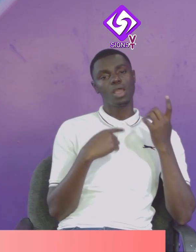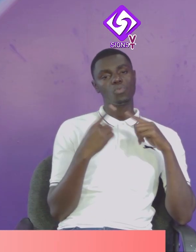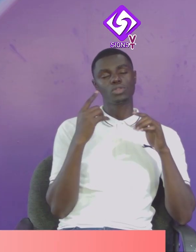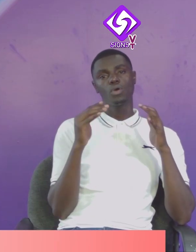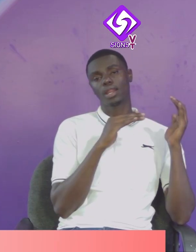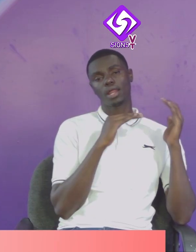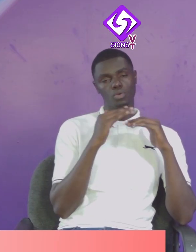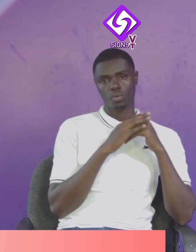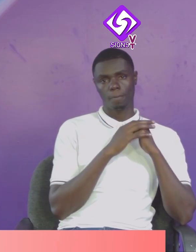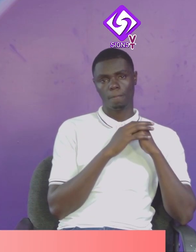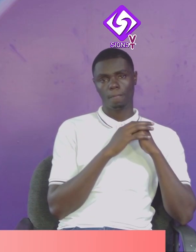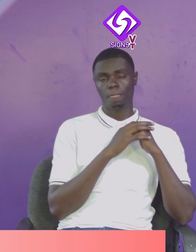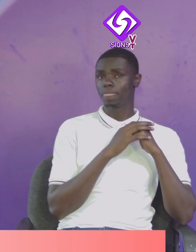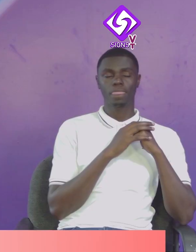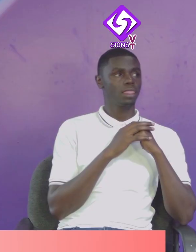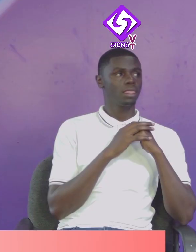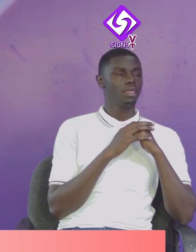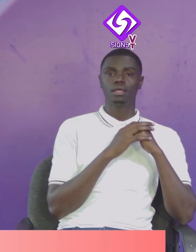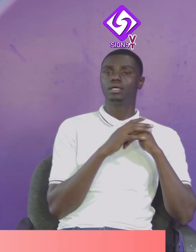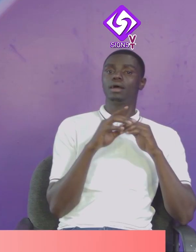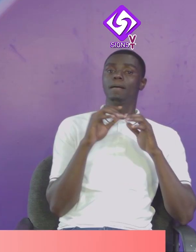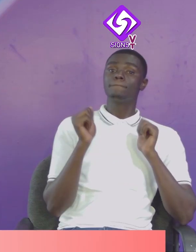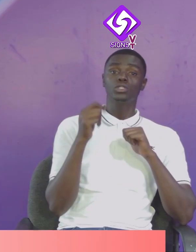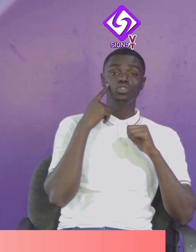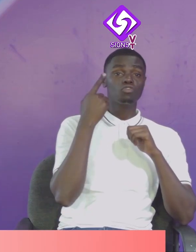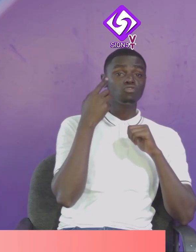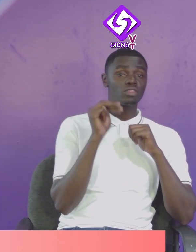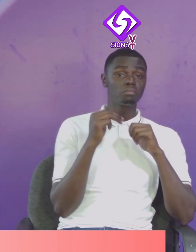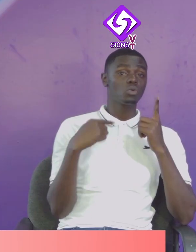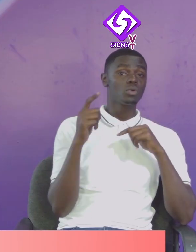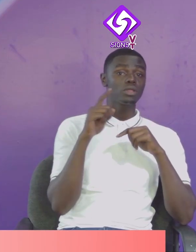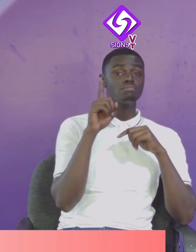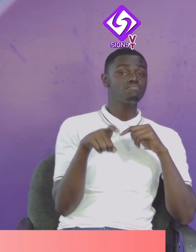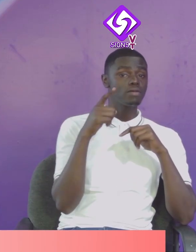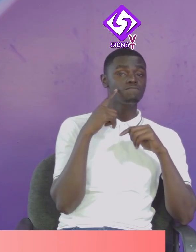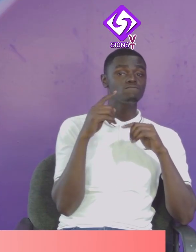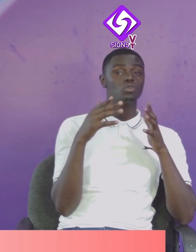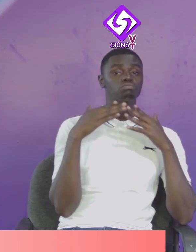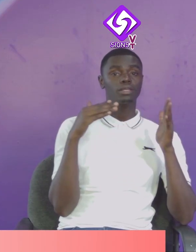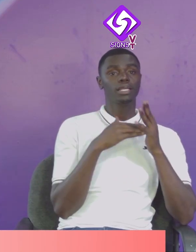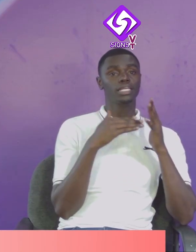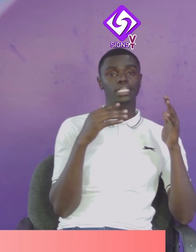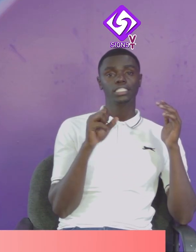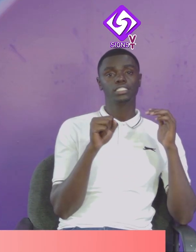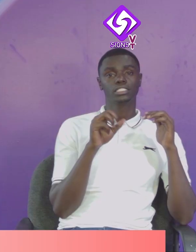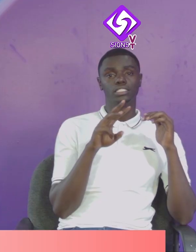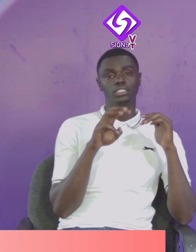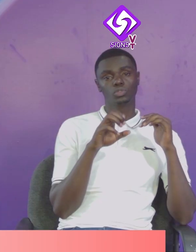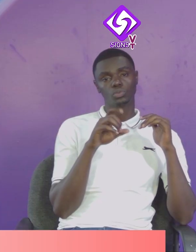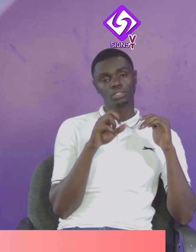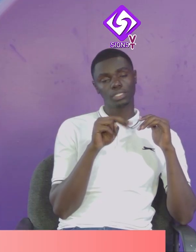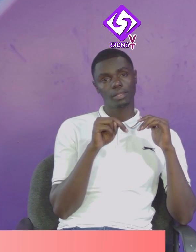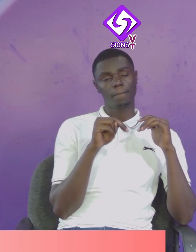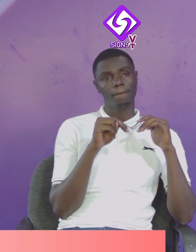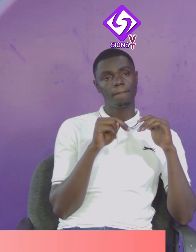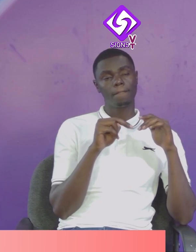fixture. Is this a potential for them? Is a win potential for Switzerland against Sweden? I will say